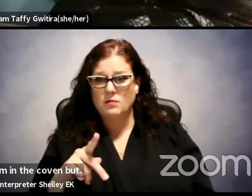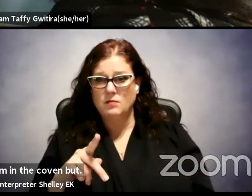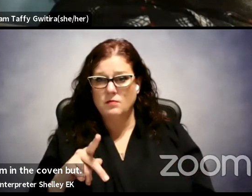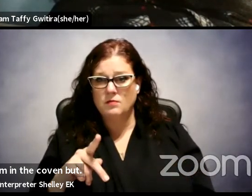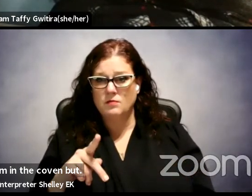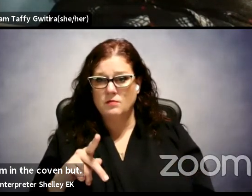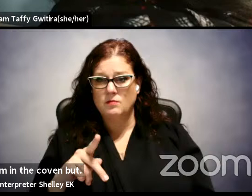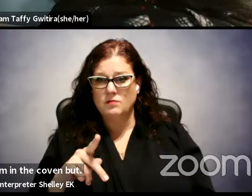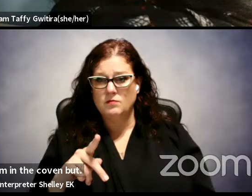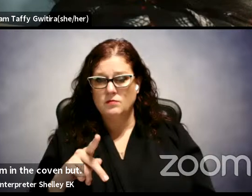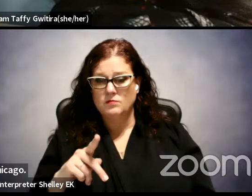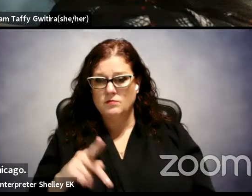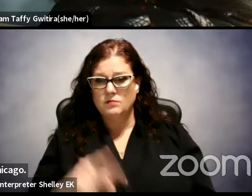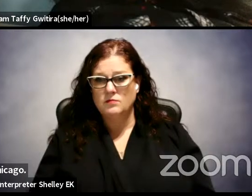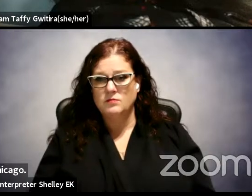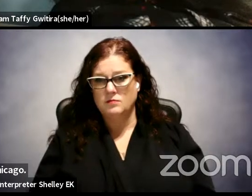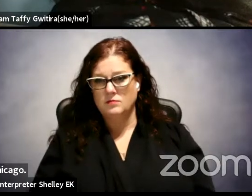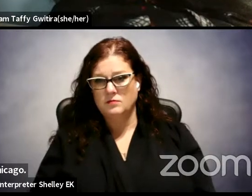Mm-hmm.